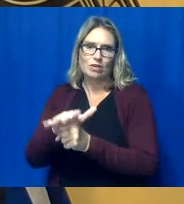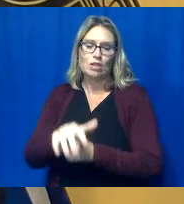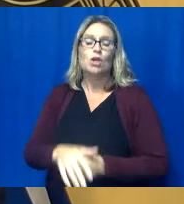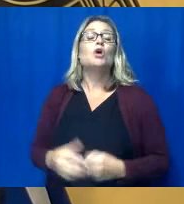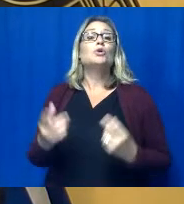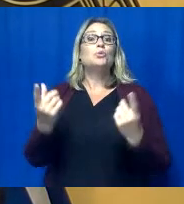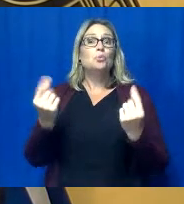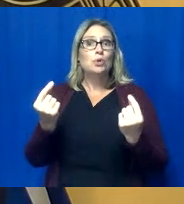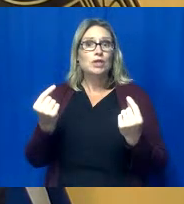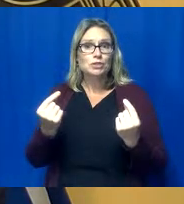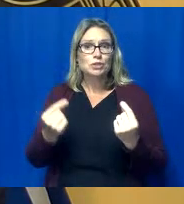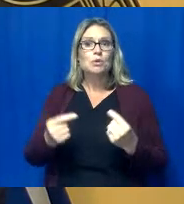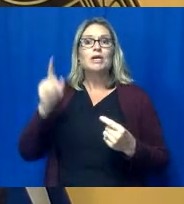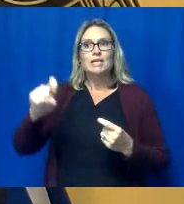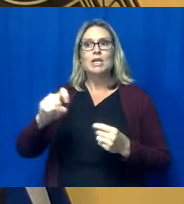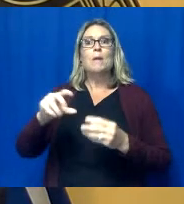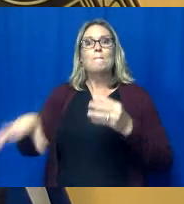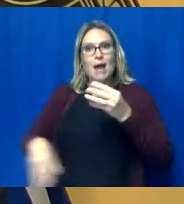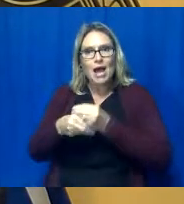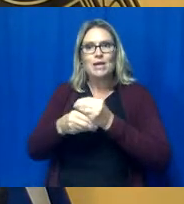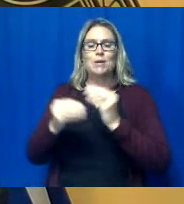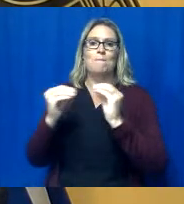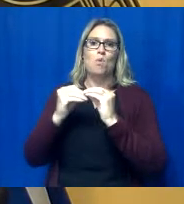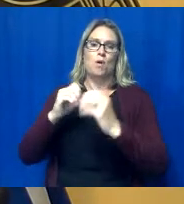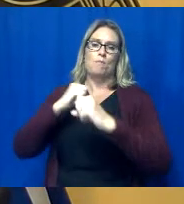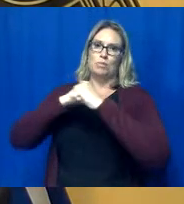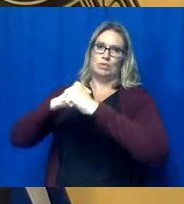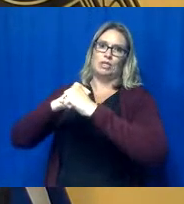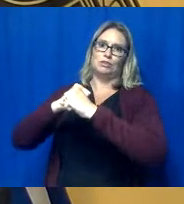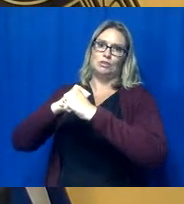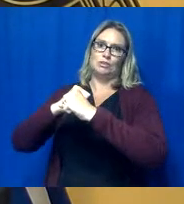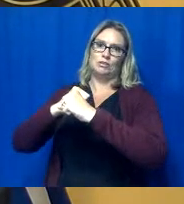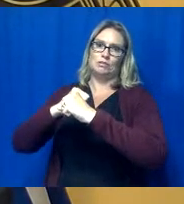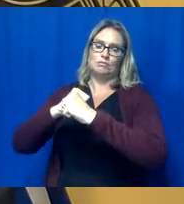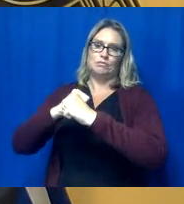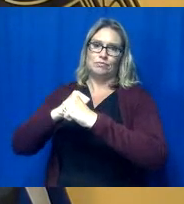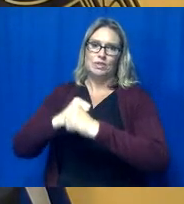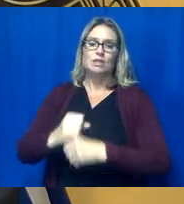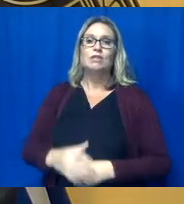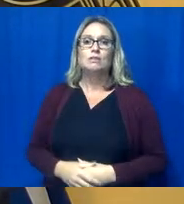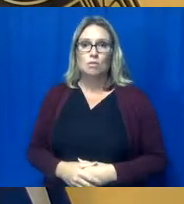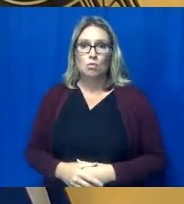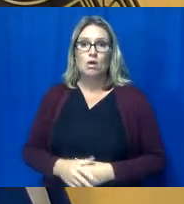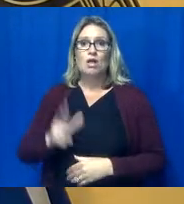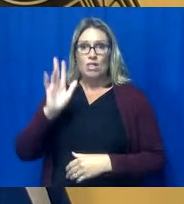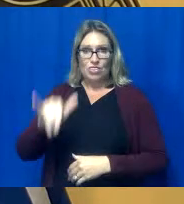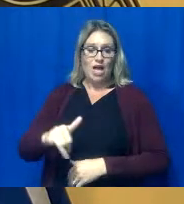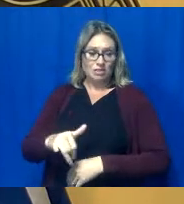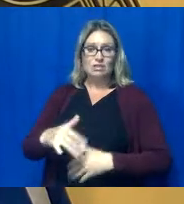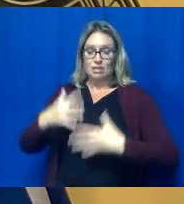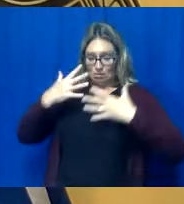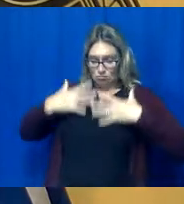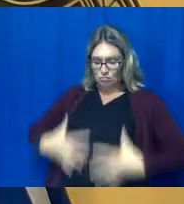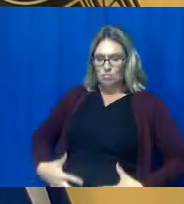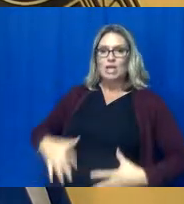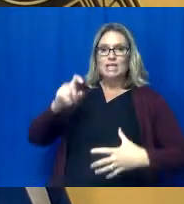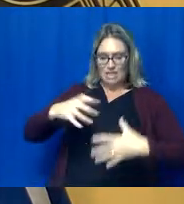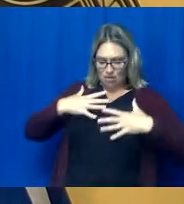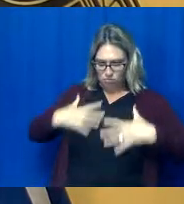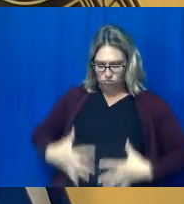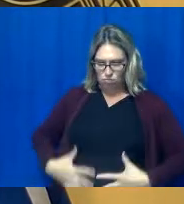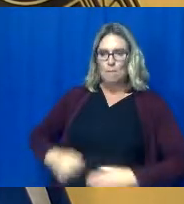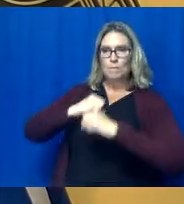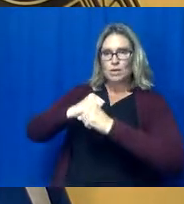in another defense. So what you need when your suit of armor only covers 70% of your body, you need a shield. So what's the